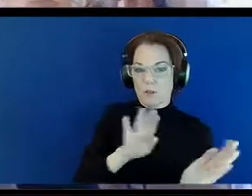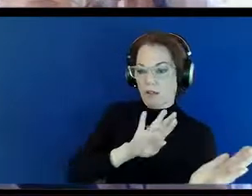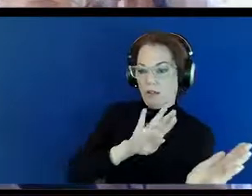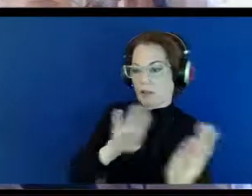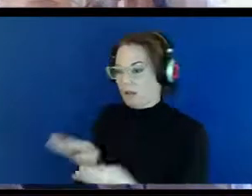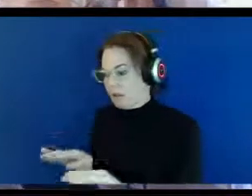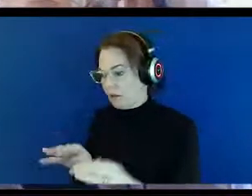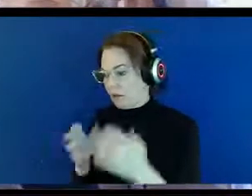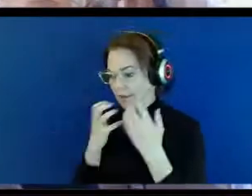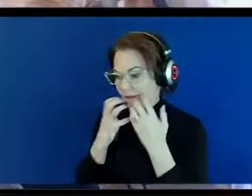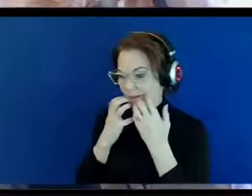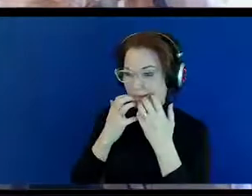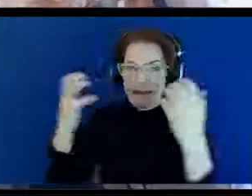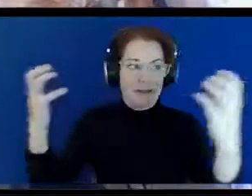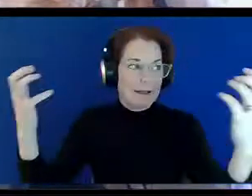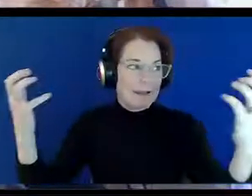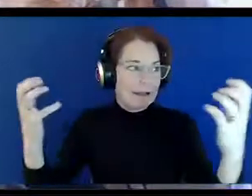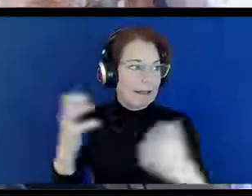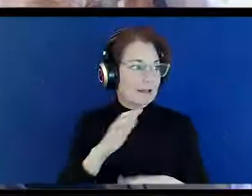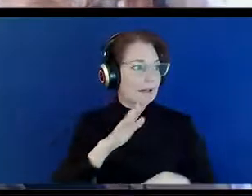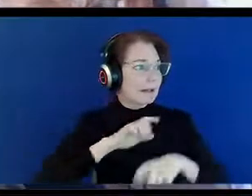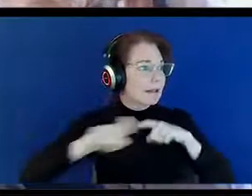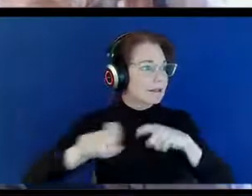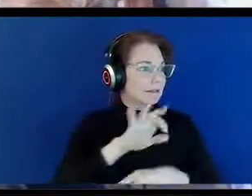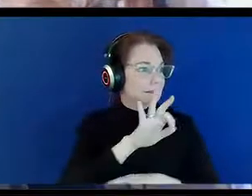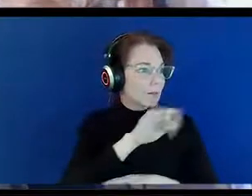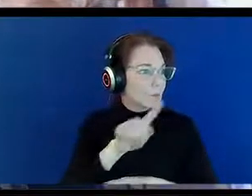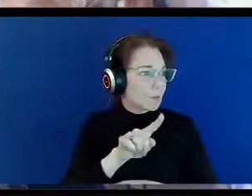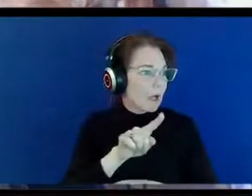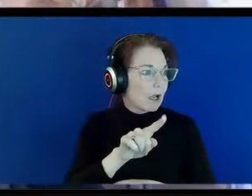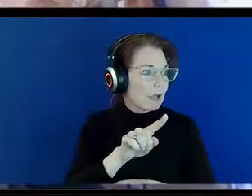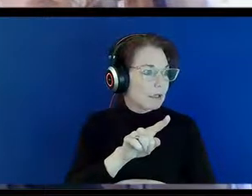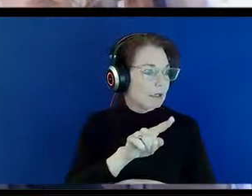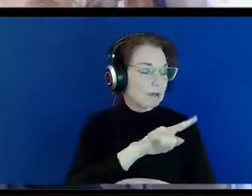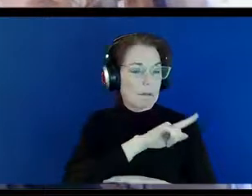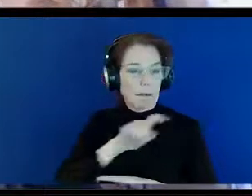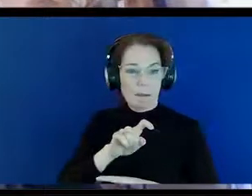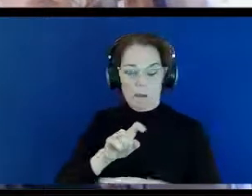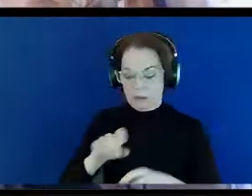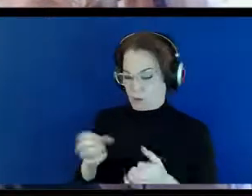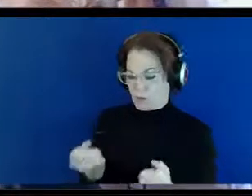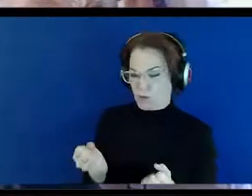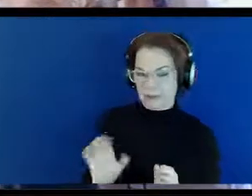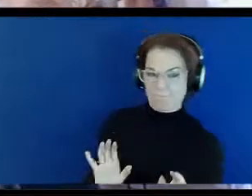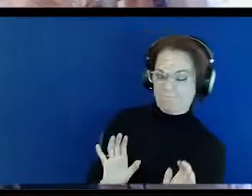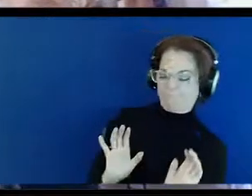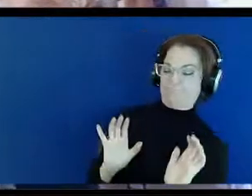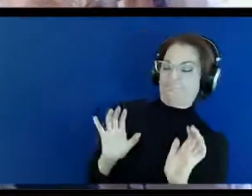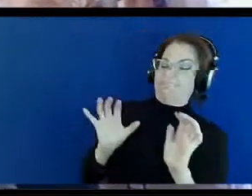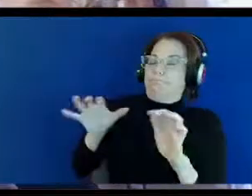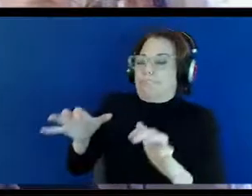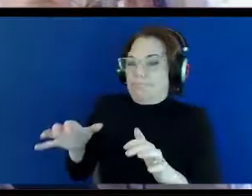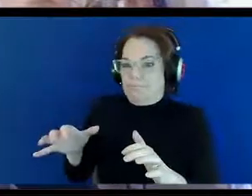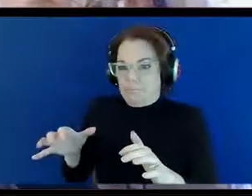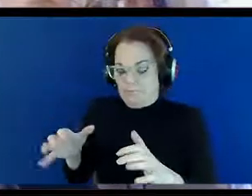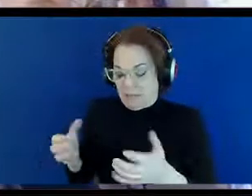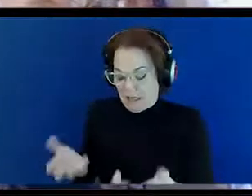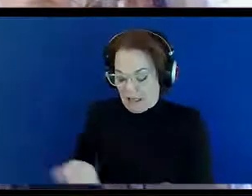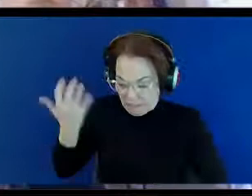for someone to call 911, somehow stood the dresser back up, and started digging through a pile of drawers and